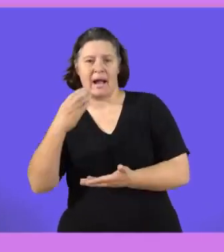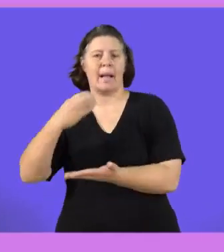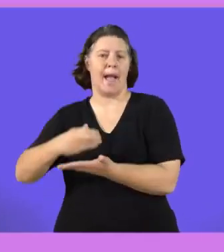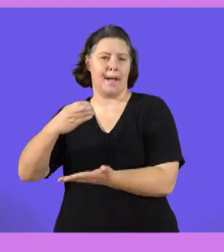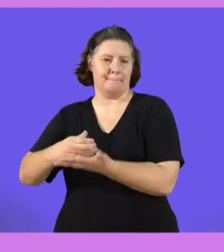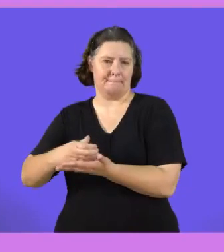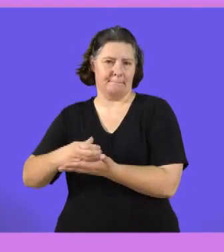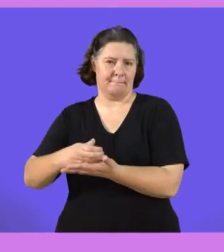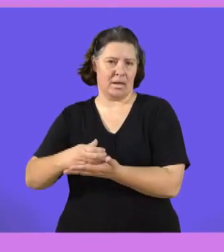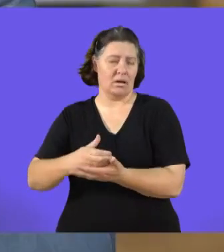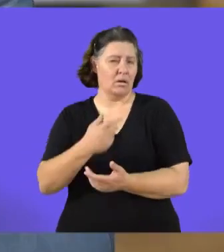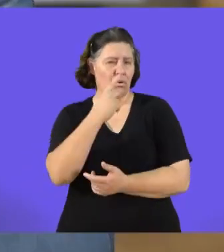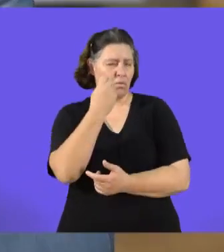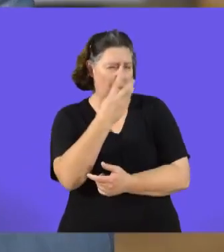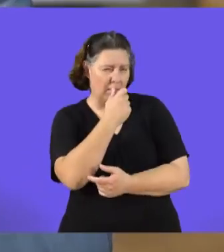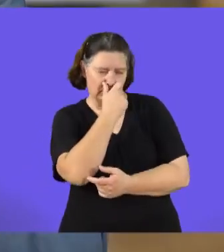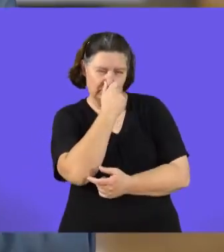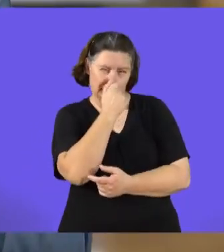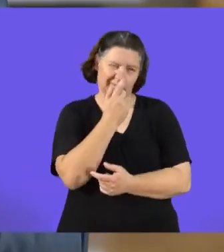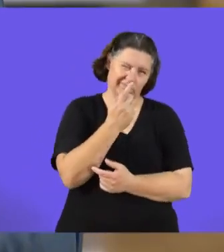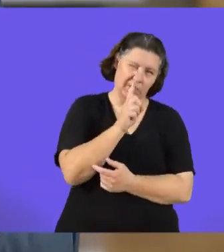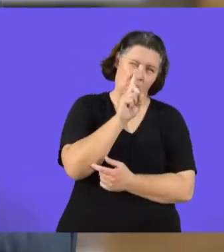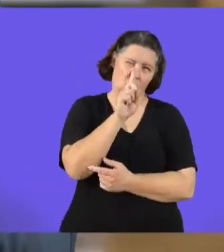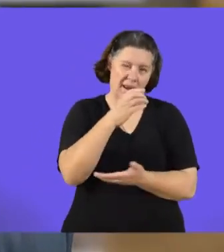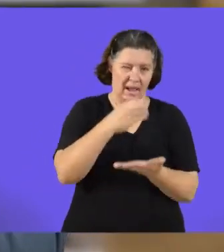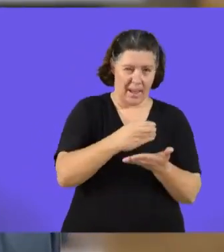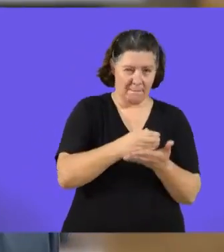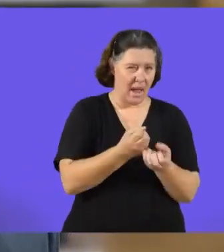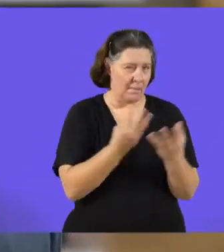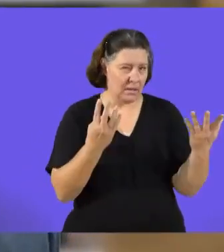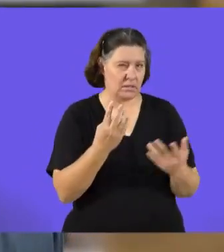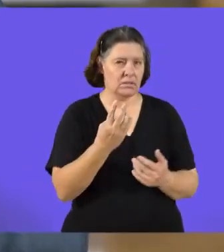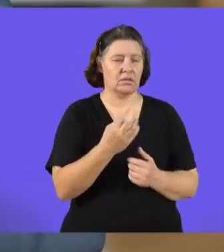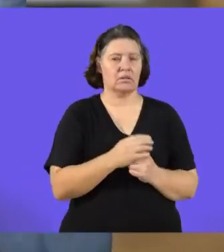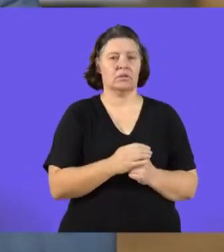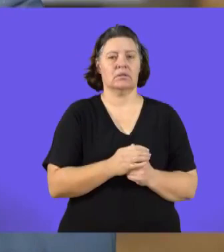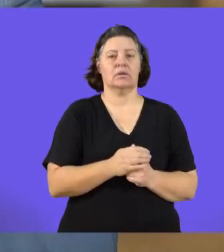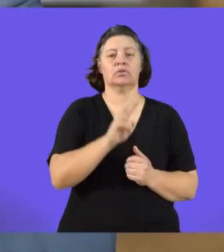cups. Right, now remember we said 1 cup equals